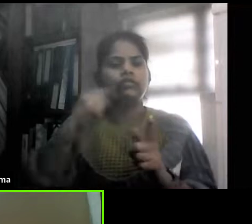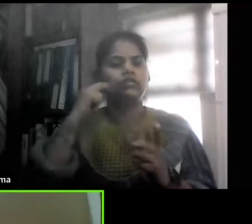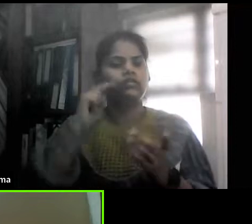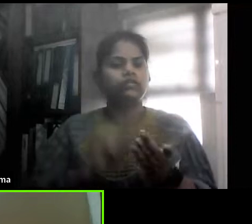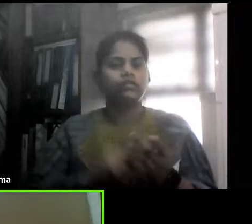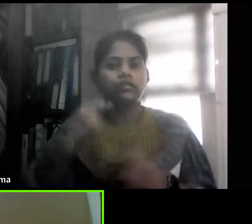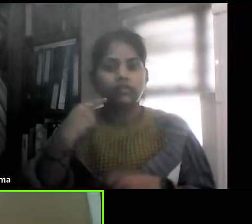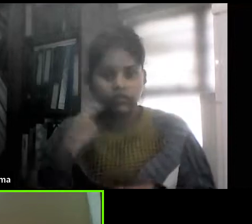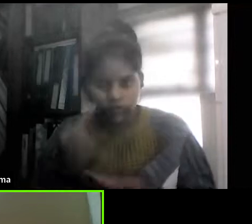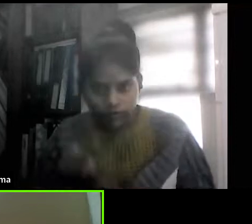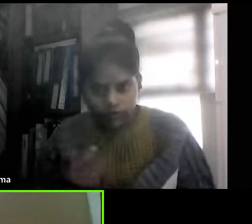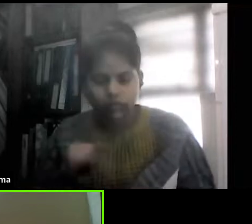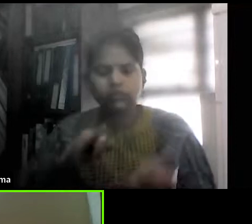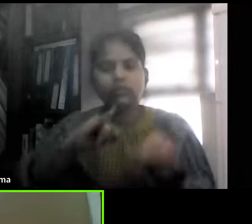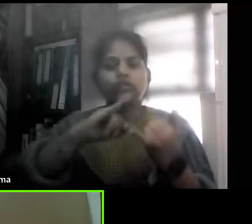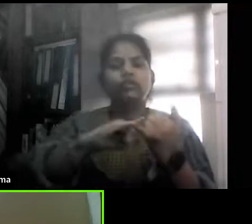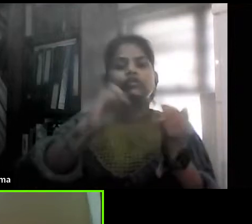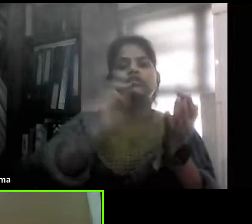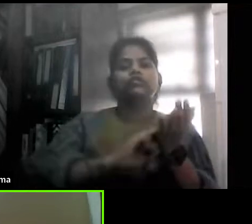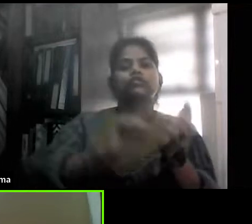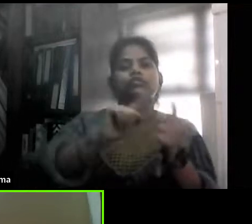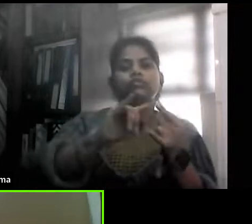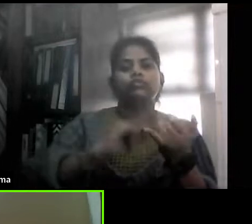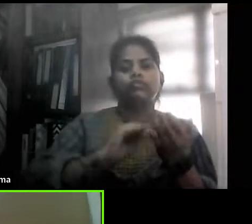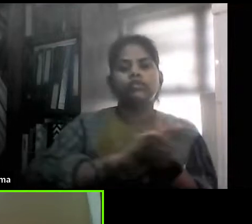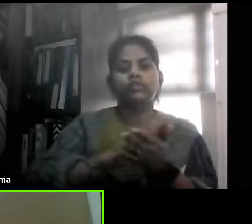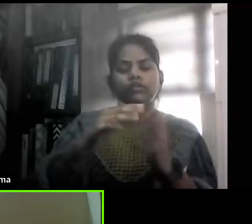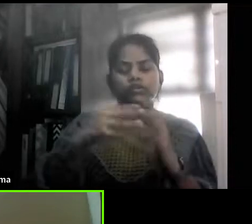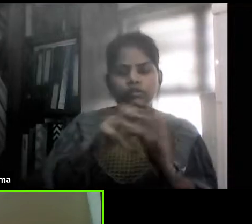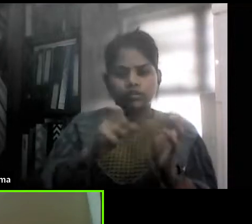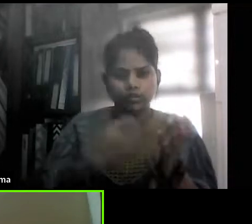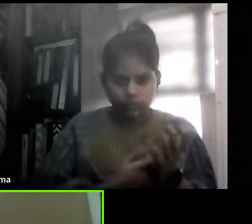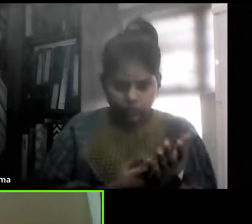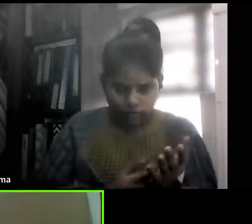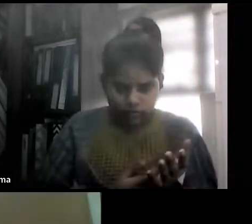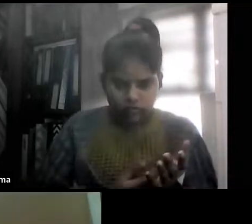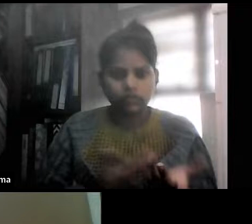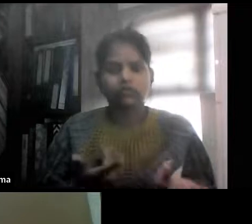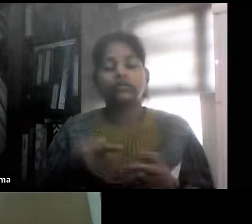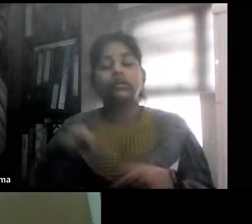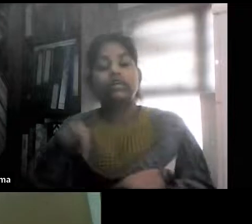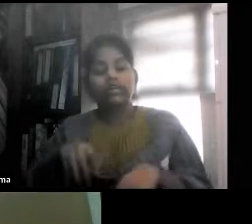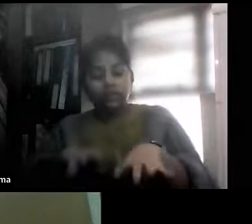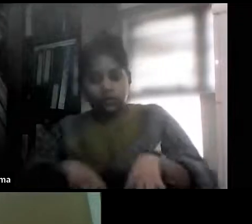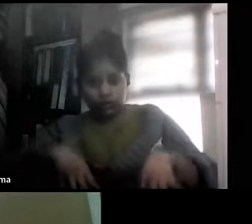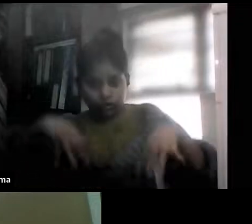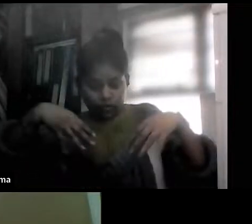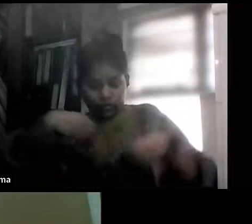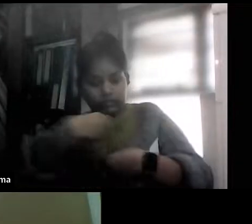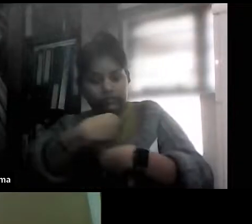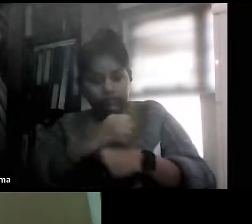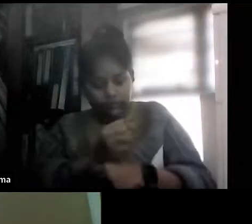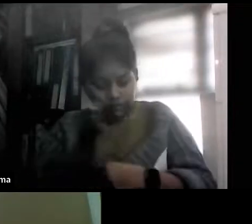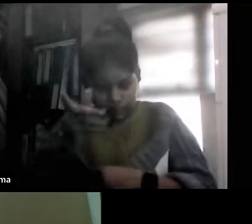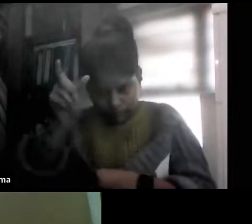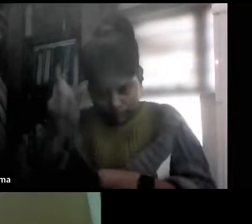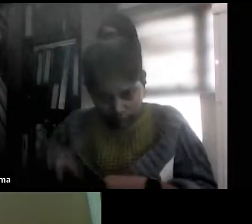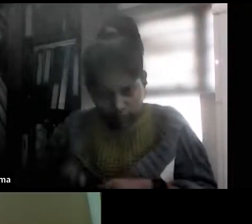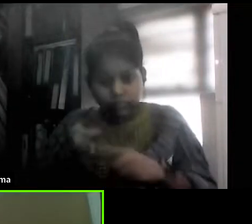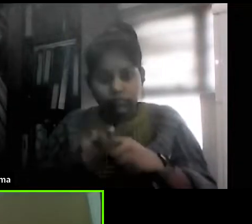the chairperson of IDSC, also the architect of this conference, and the organizing committee